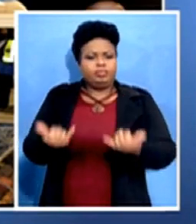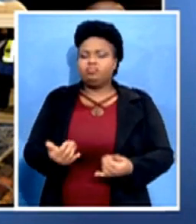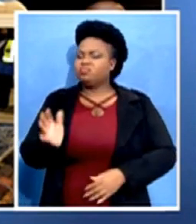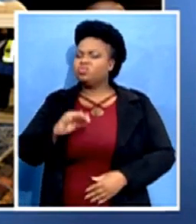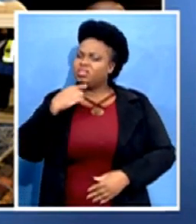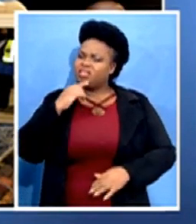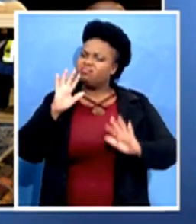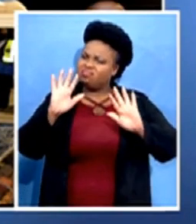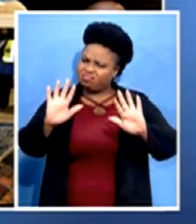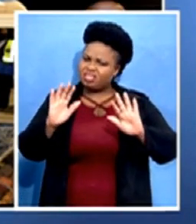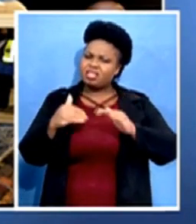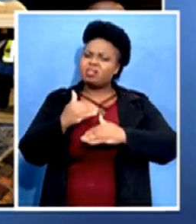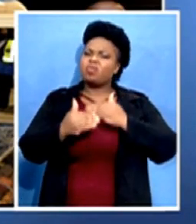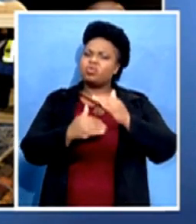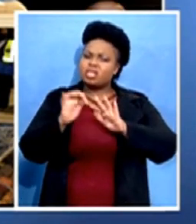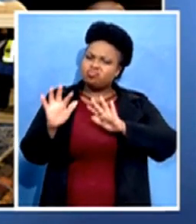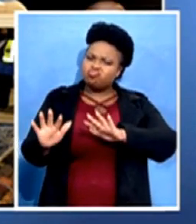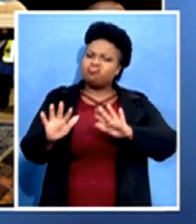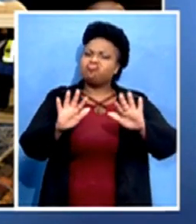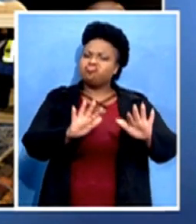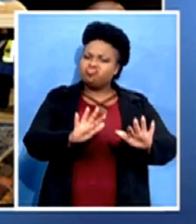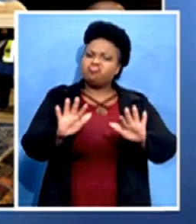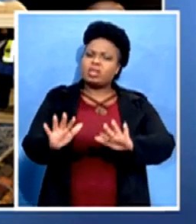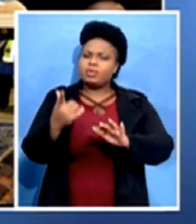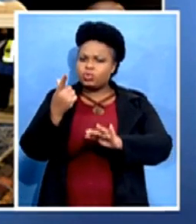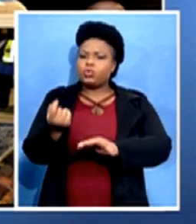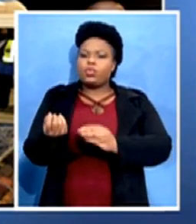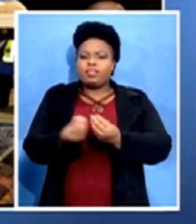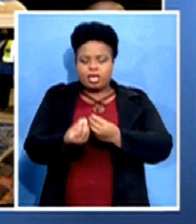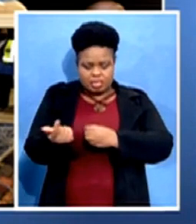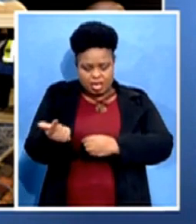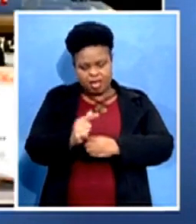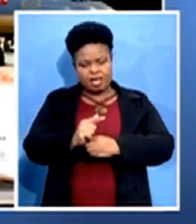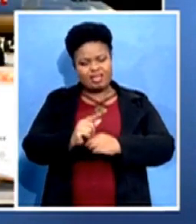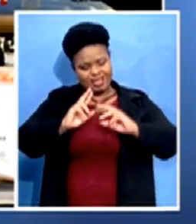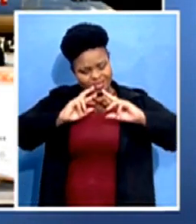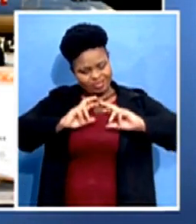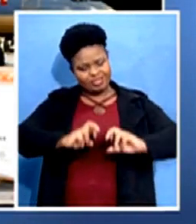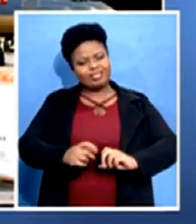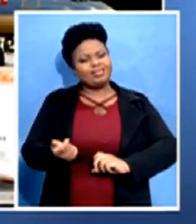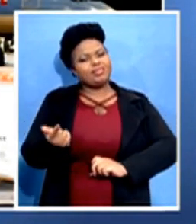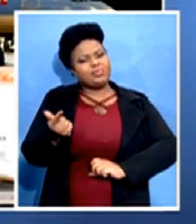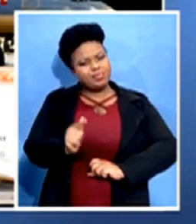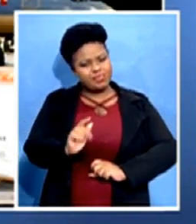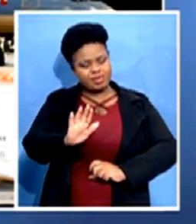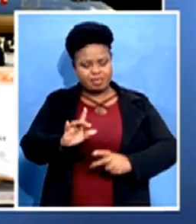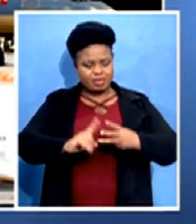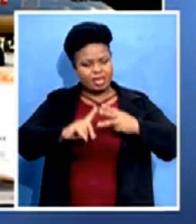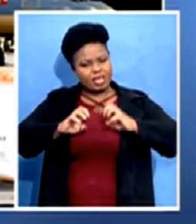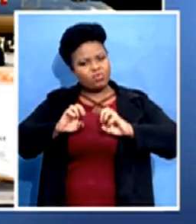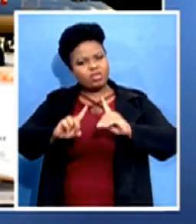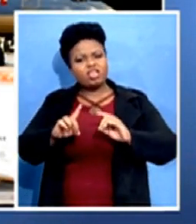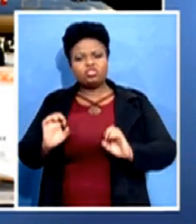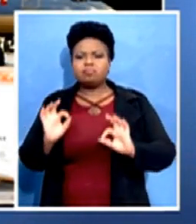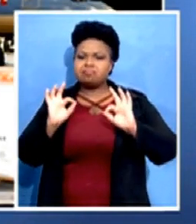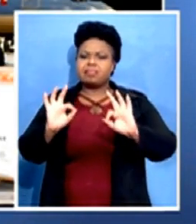things thoroughly. Let's do the thorough research. Let's do proper education, more especially with us. Remember, us as